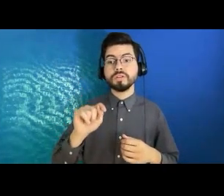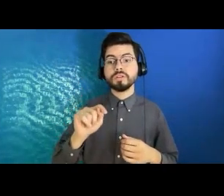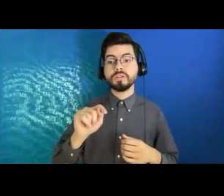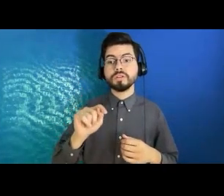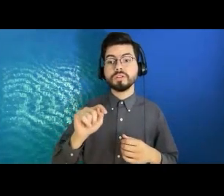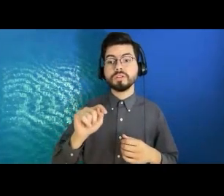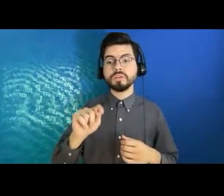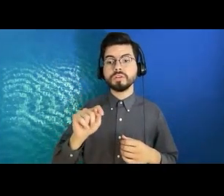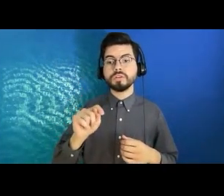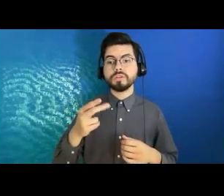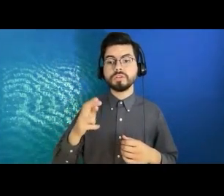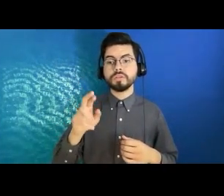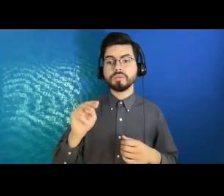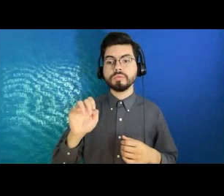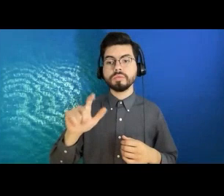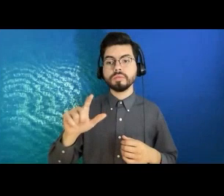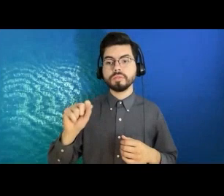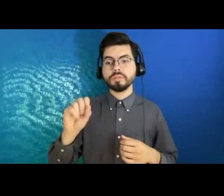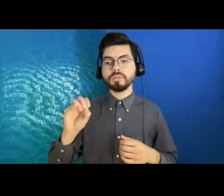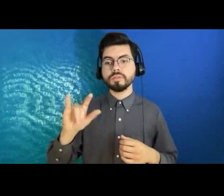minerals.